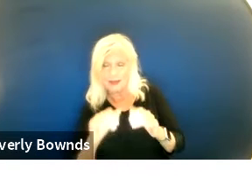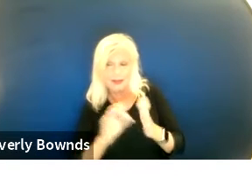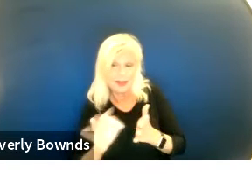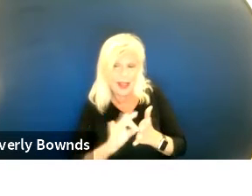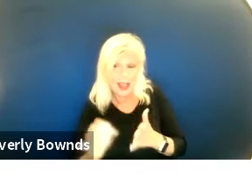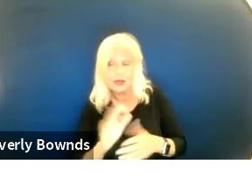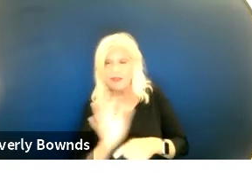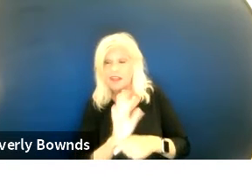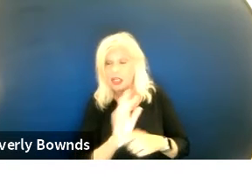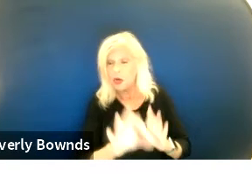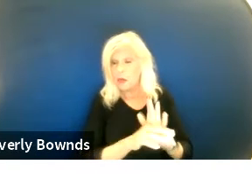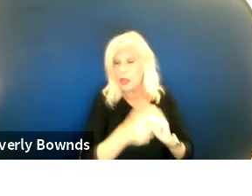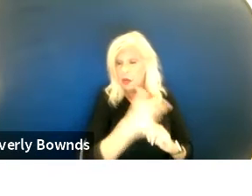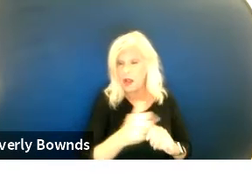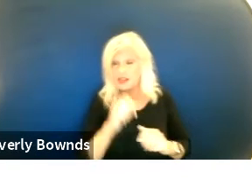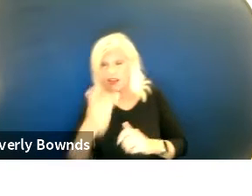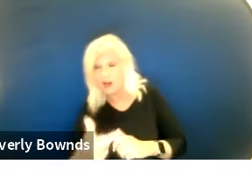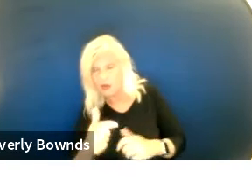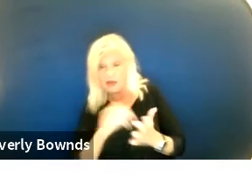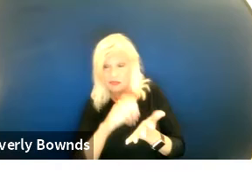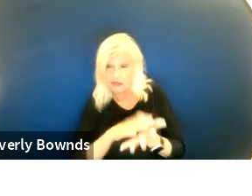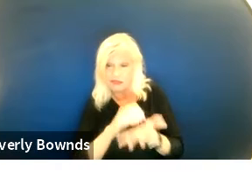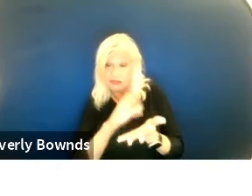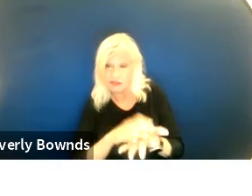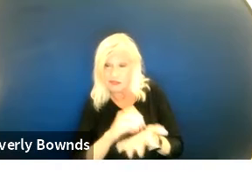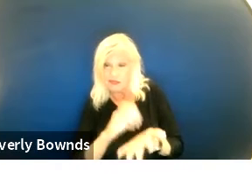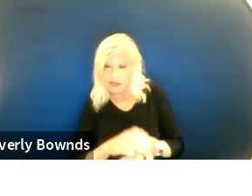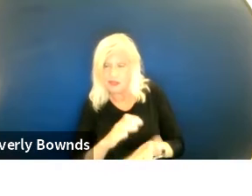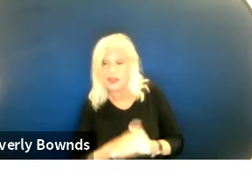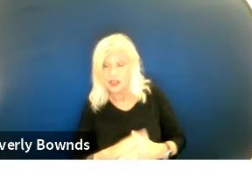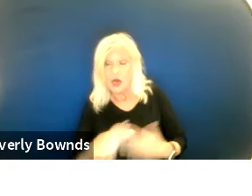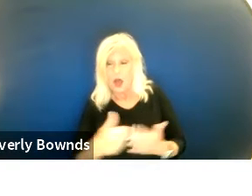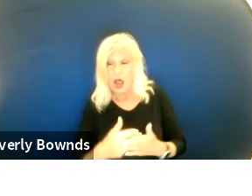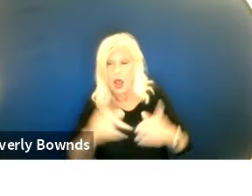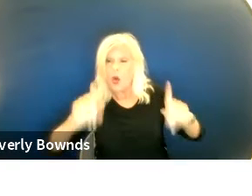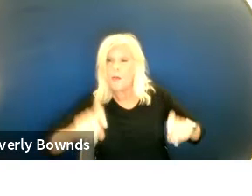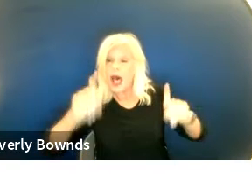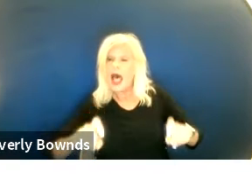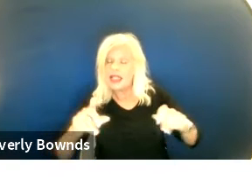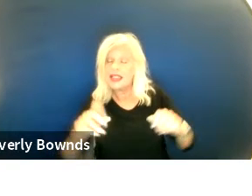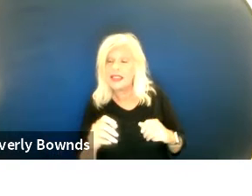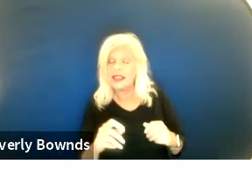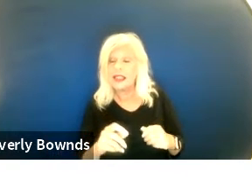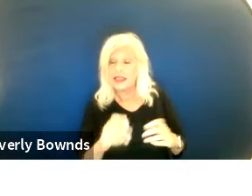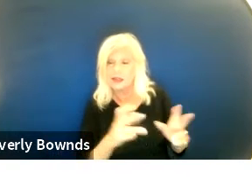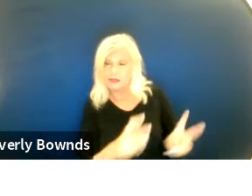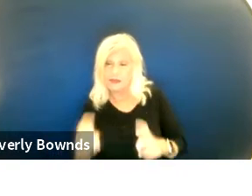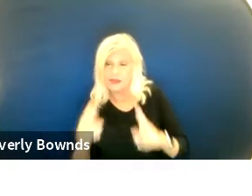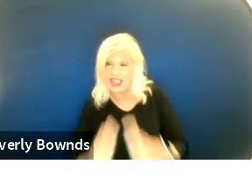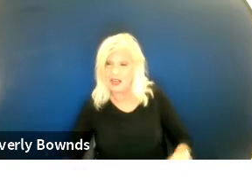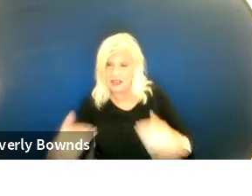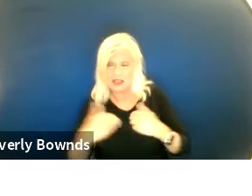being watched or not being watched, so that once we complete our pilot stage or interim analysis, if there is a necessity